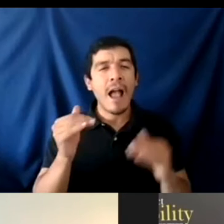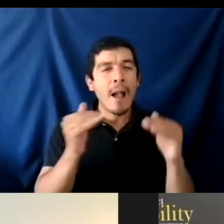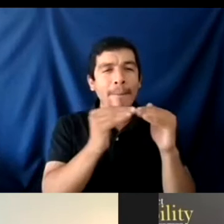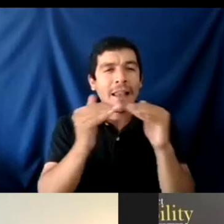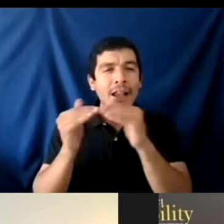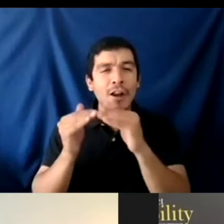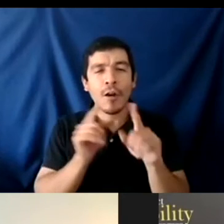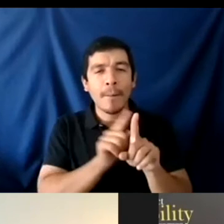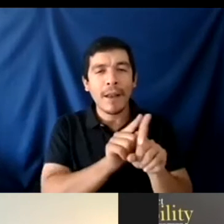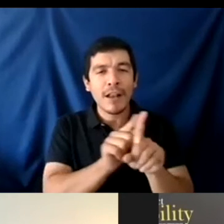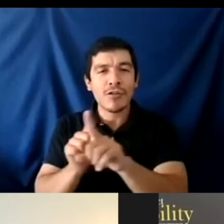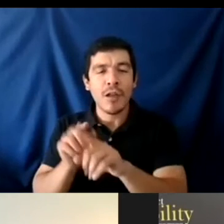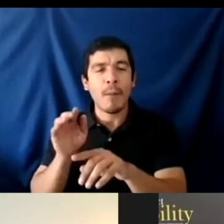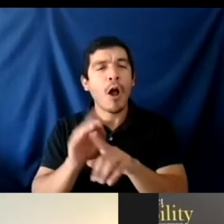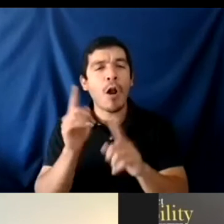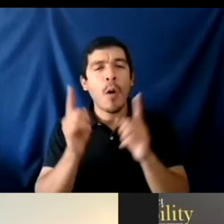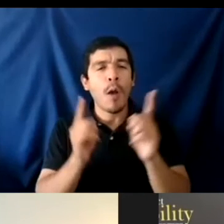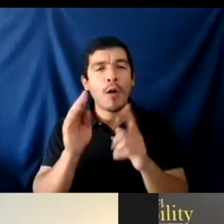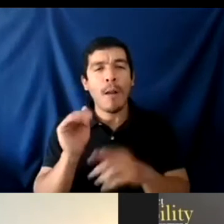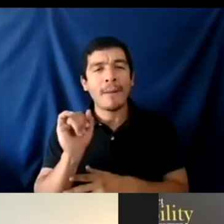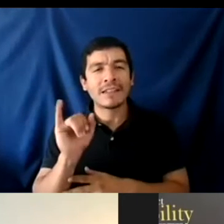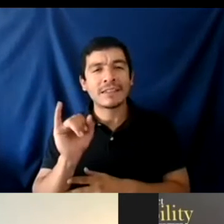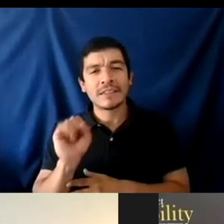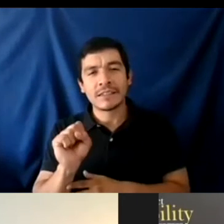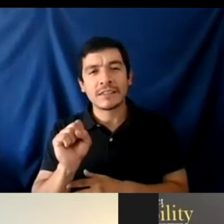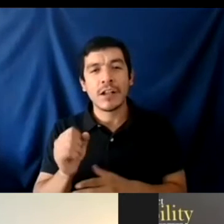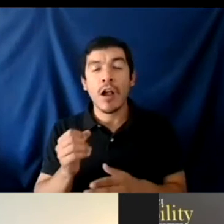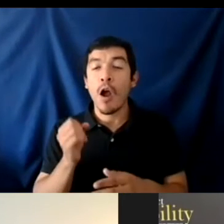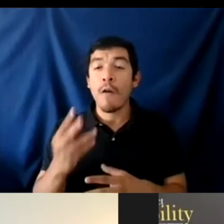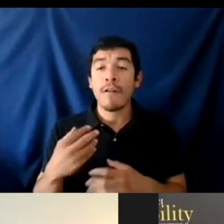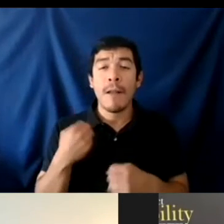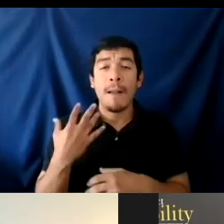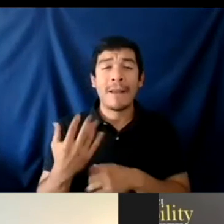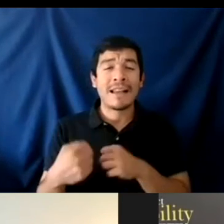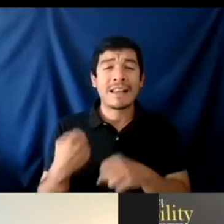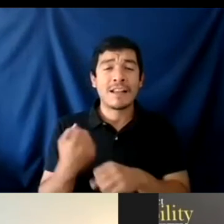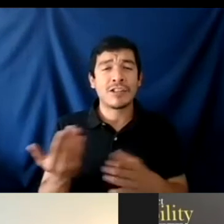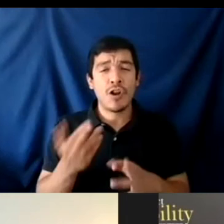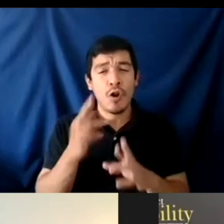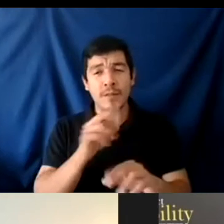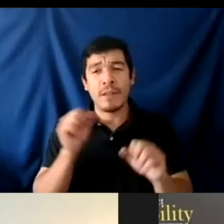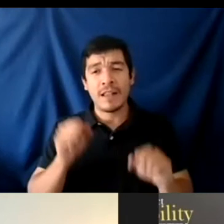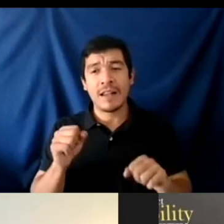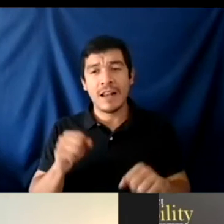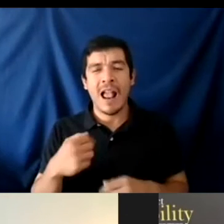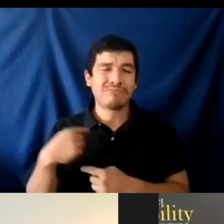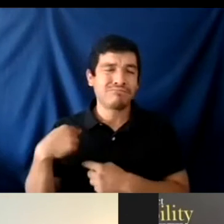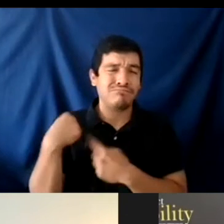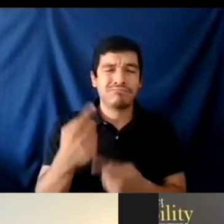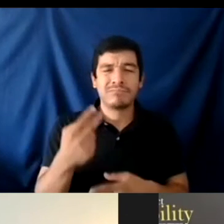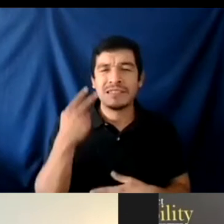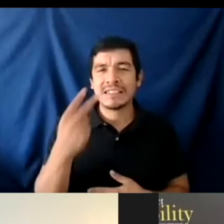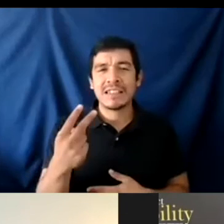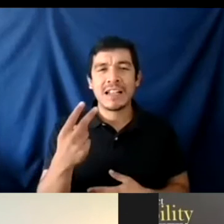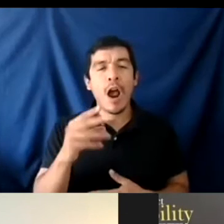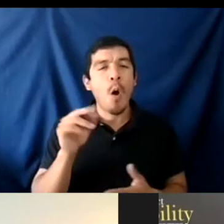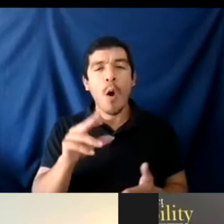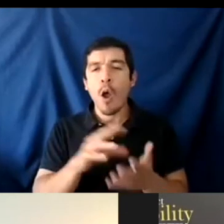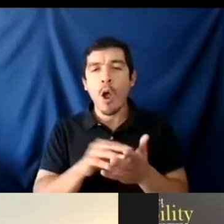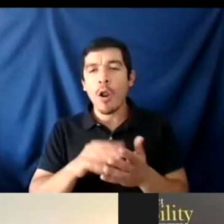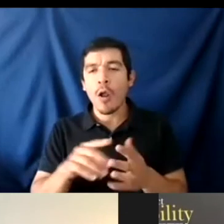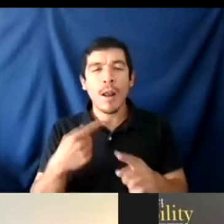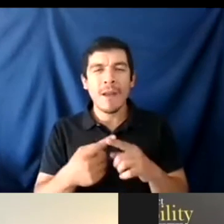mentorship on a one-to-one basis. You know, over my many years of respectability, I have just, seen or, learned about